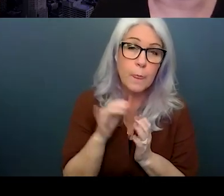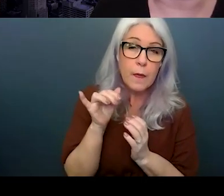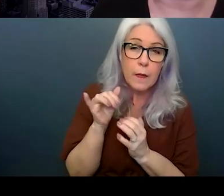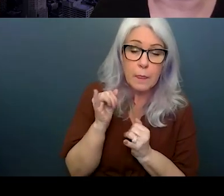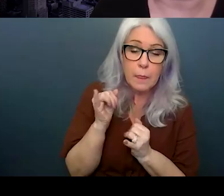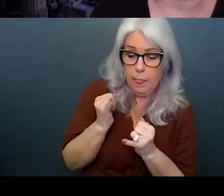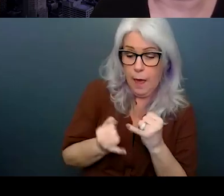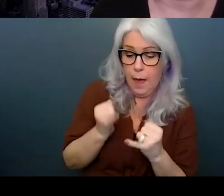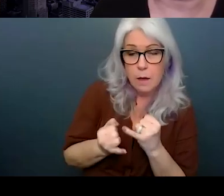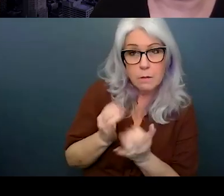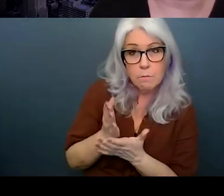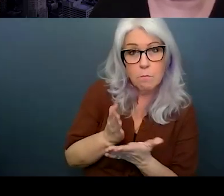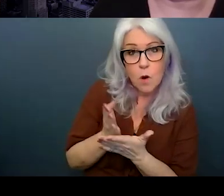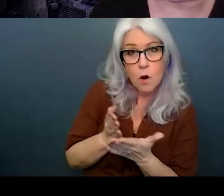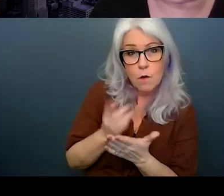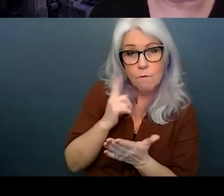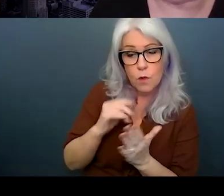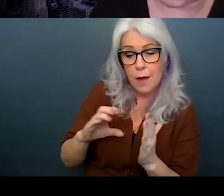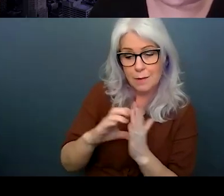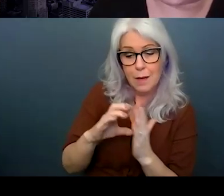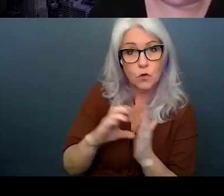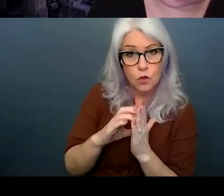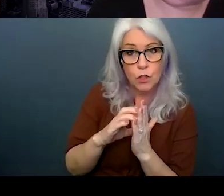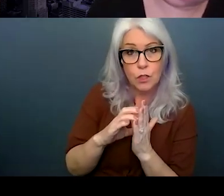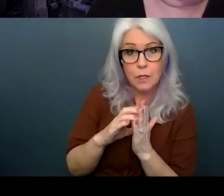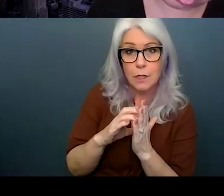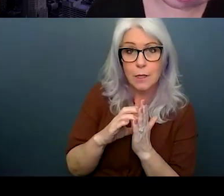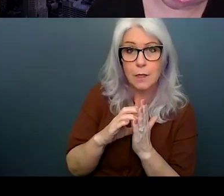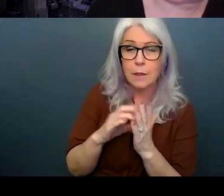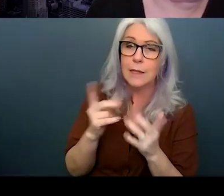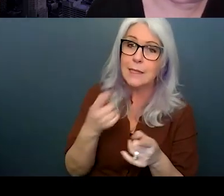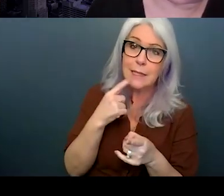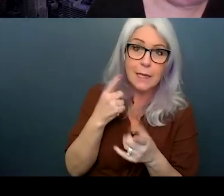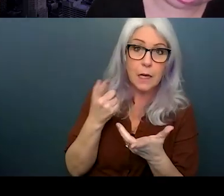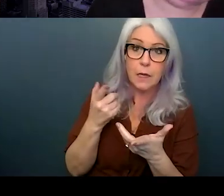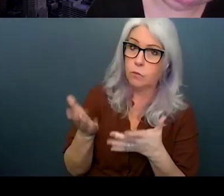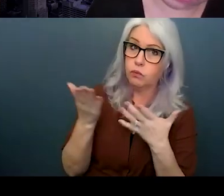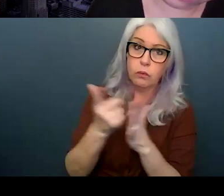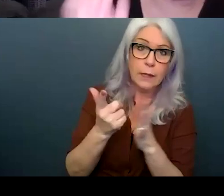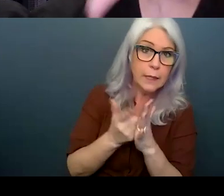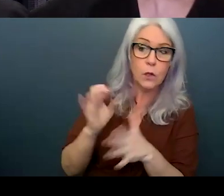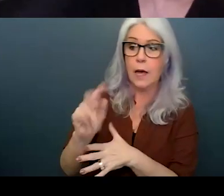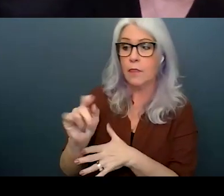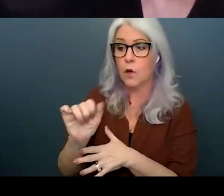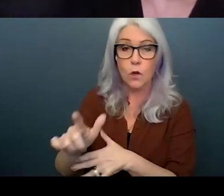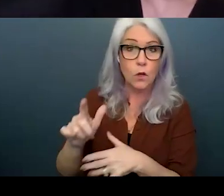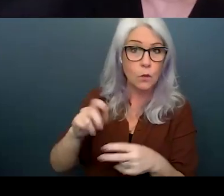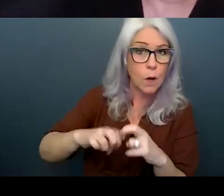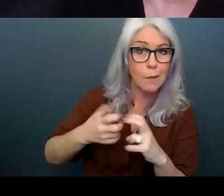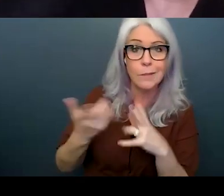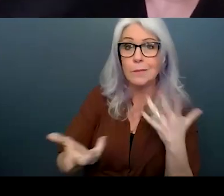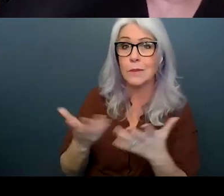of this section of the text raises legal and ethical issues and offers limited predictive power,